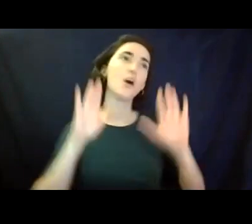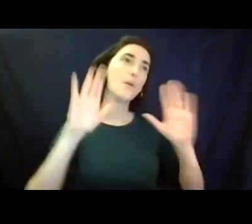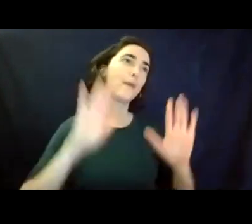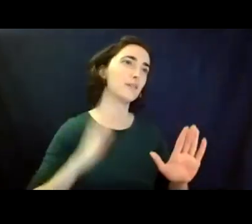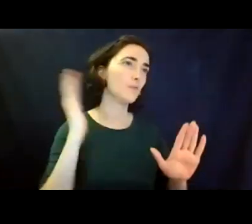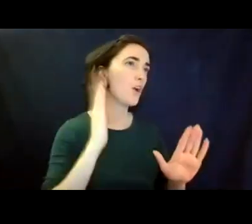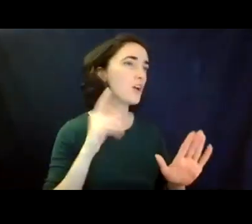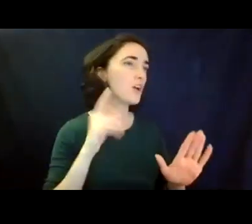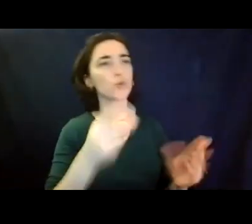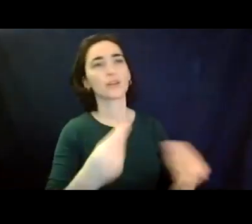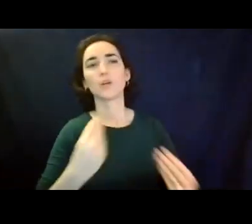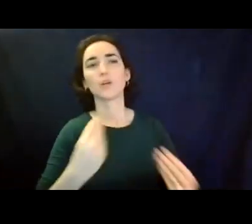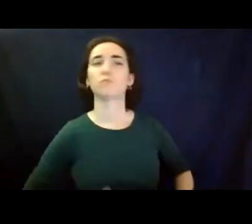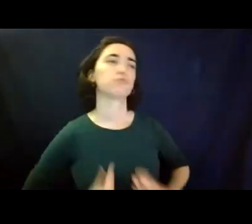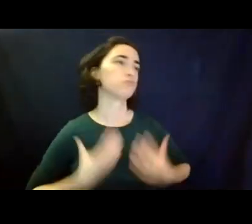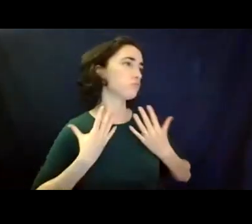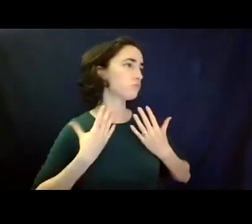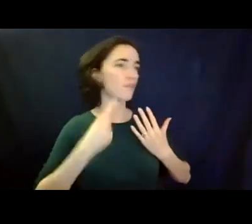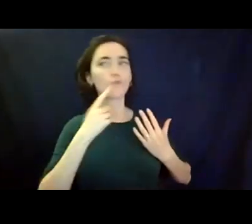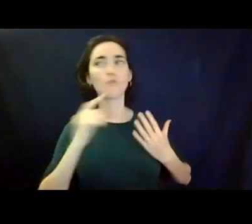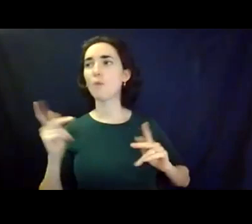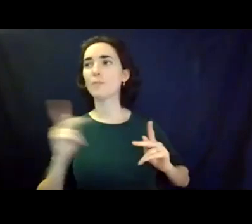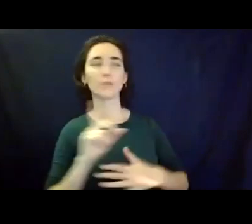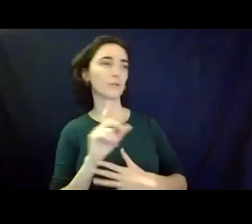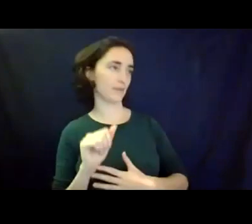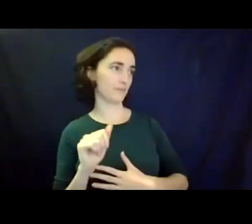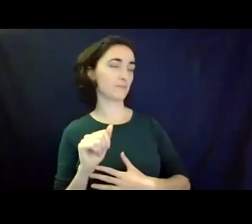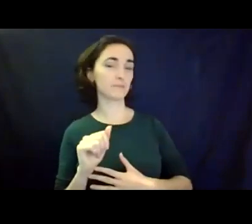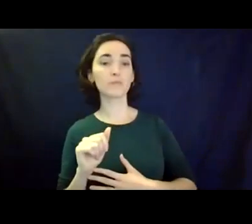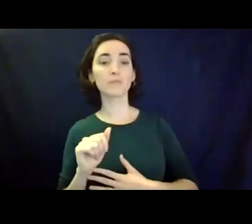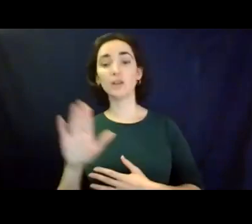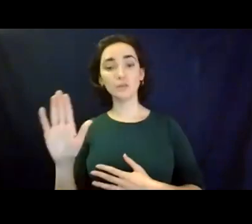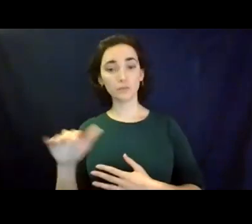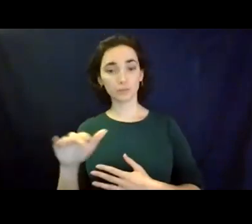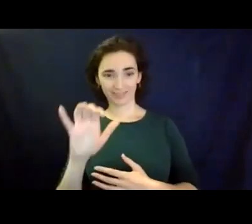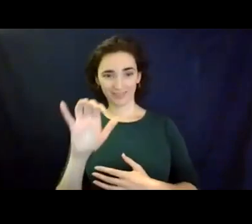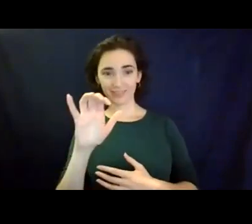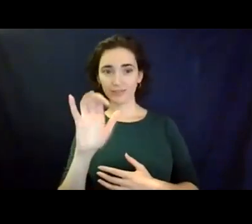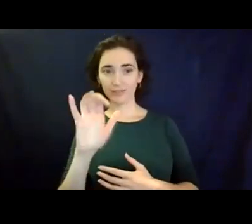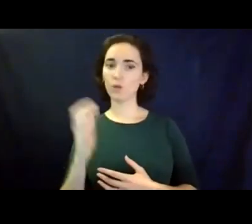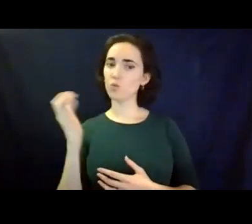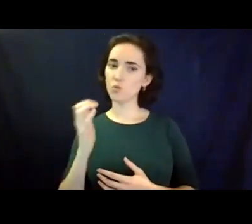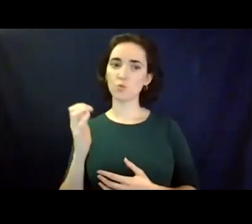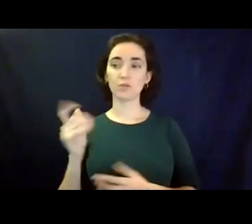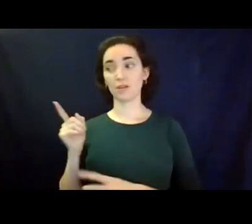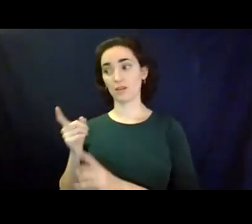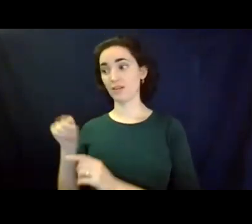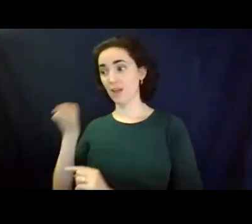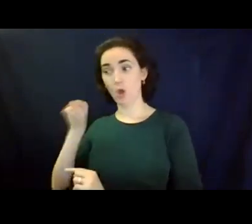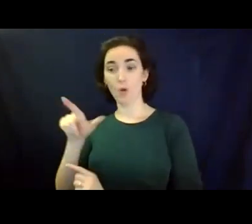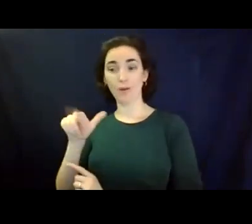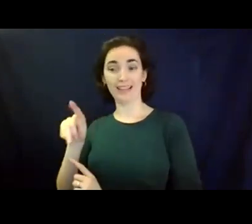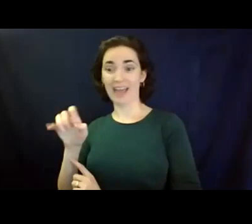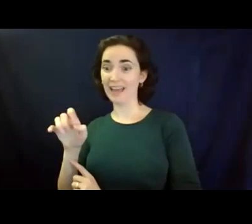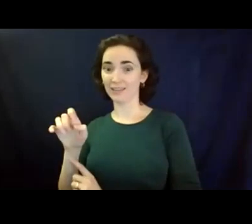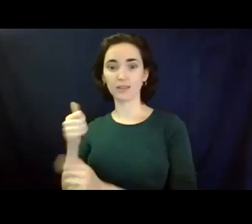presentation. You're an inspiration to people with disabilities. And that is that is quite a compliment coming from someone like Lynette, who